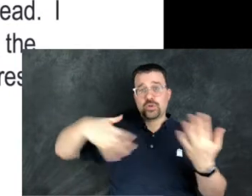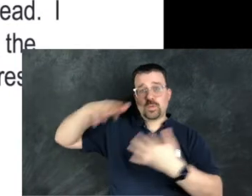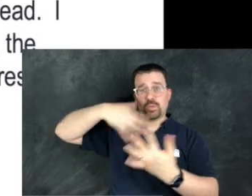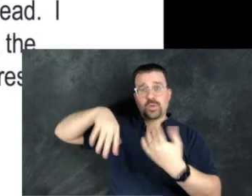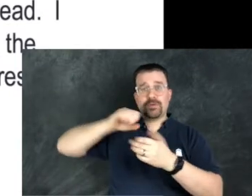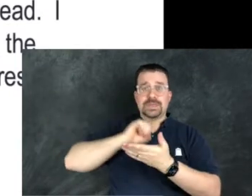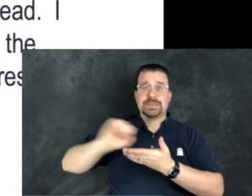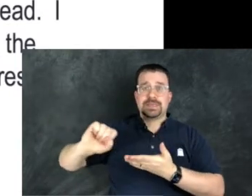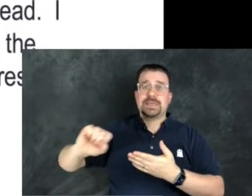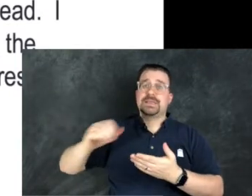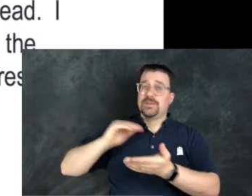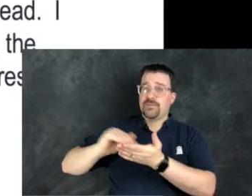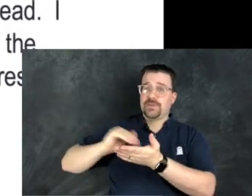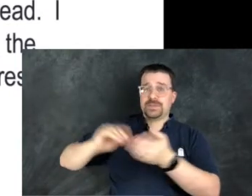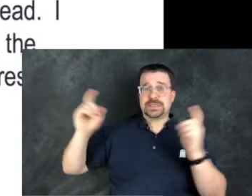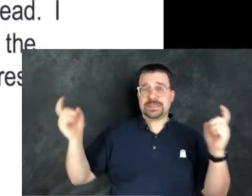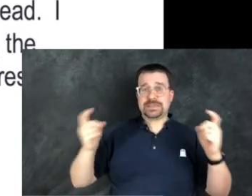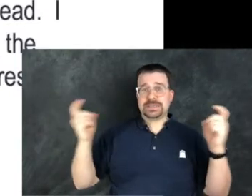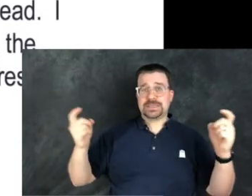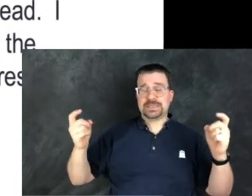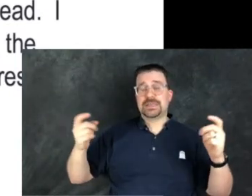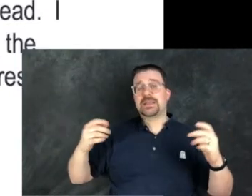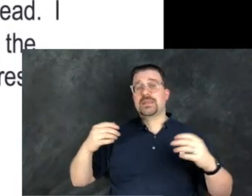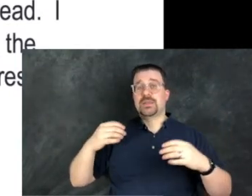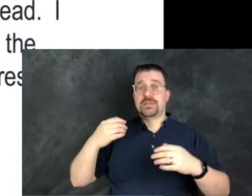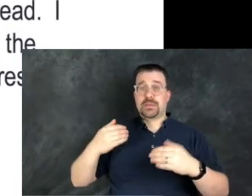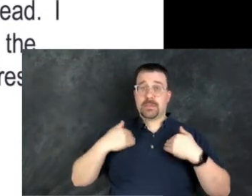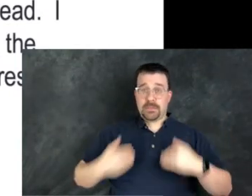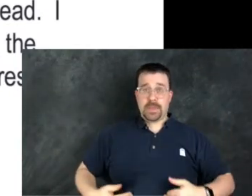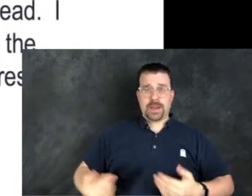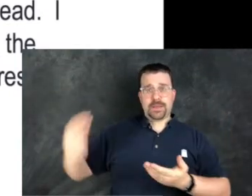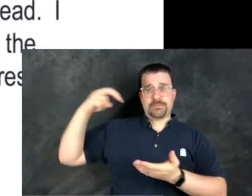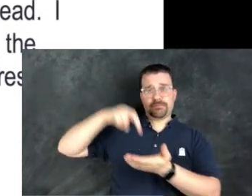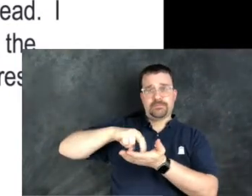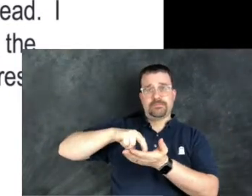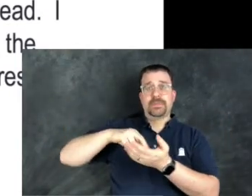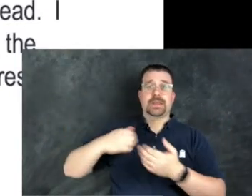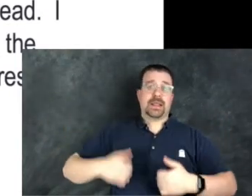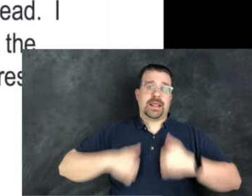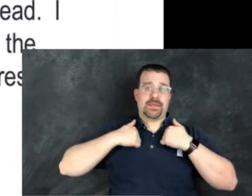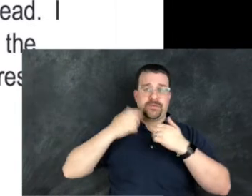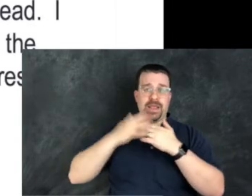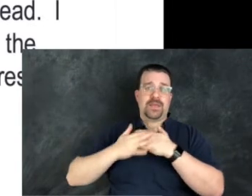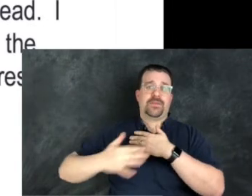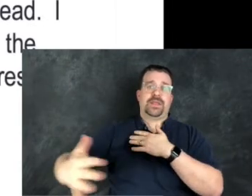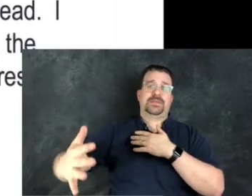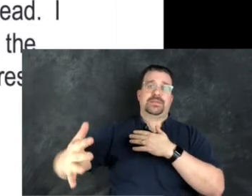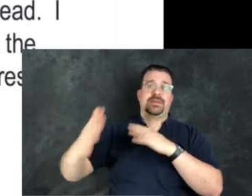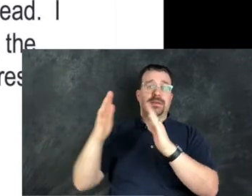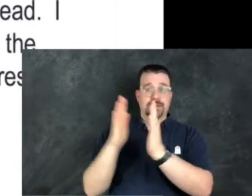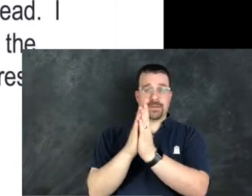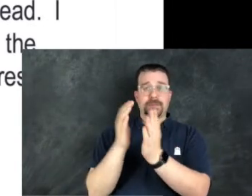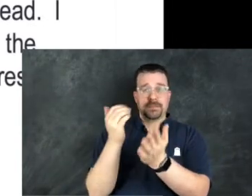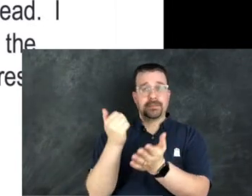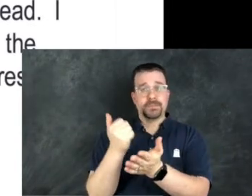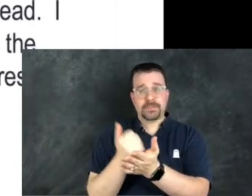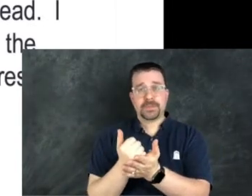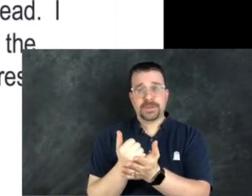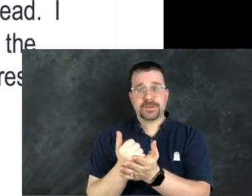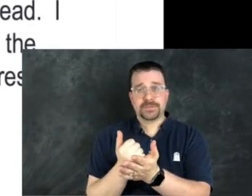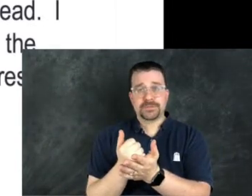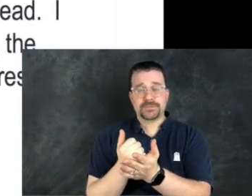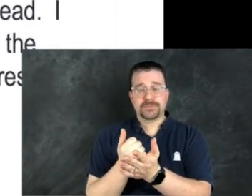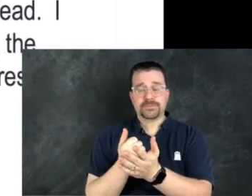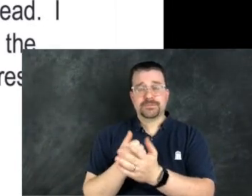of saints, the forgiveness of sins, the resurrection of the body, and the life everlasting.